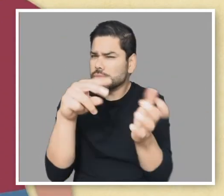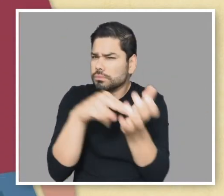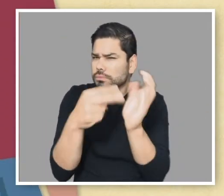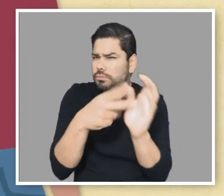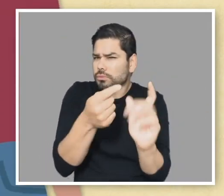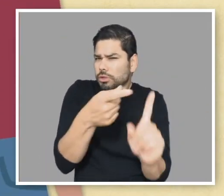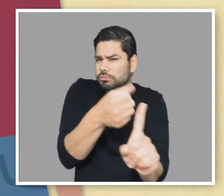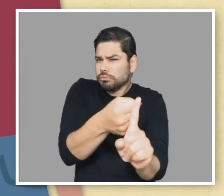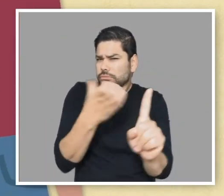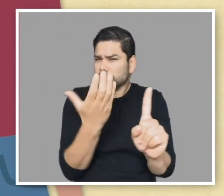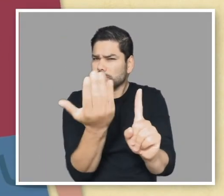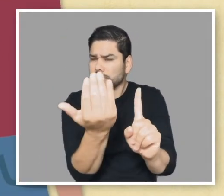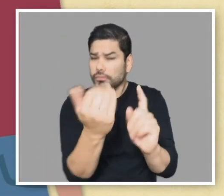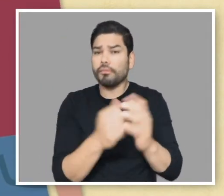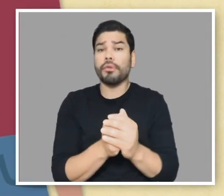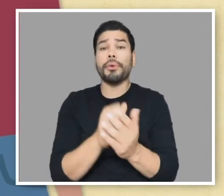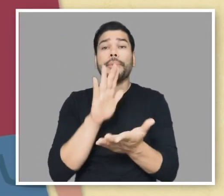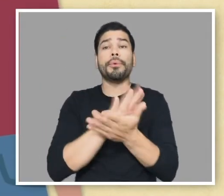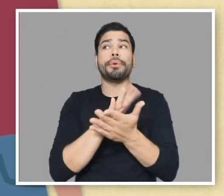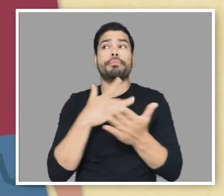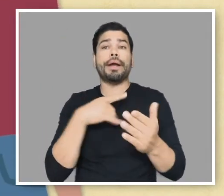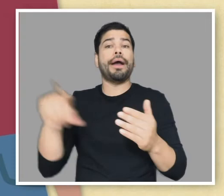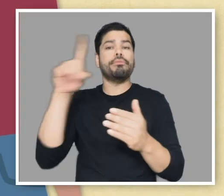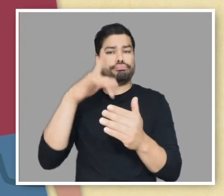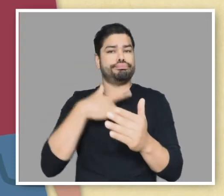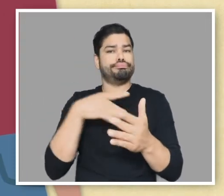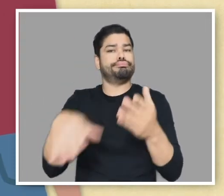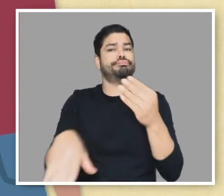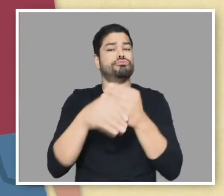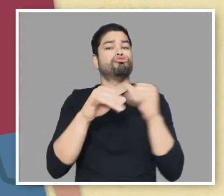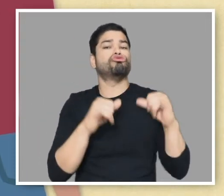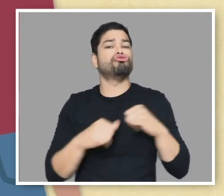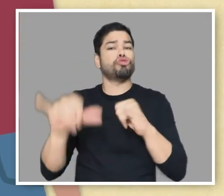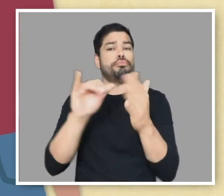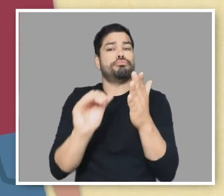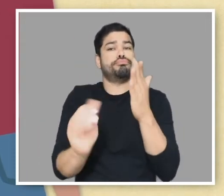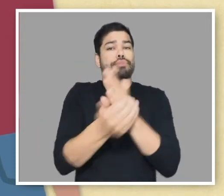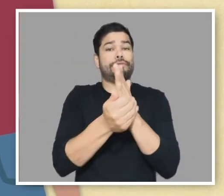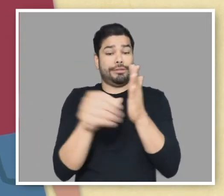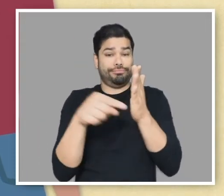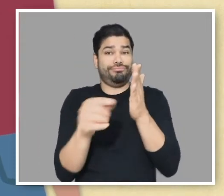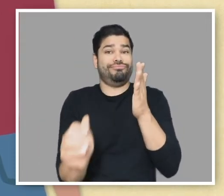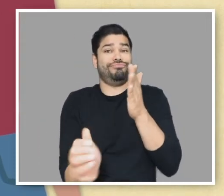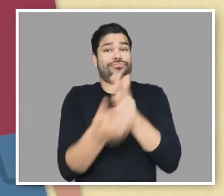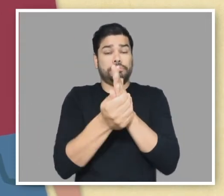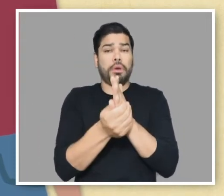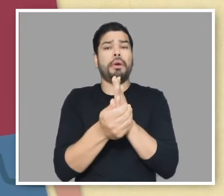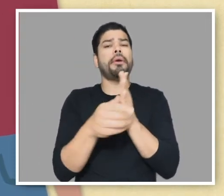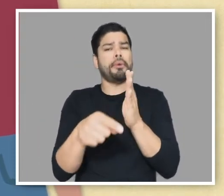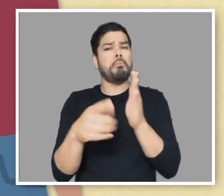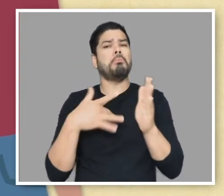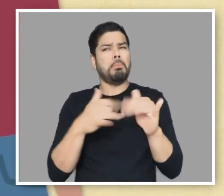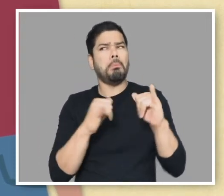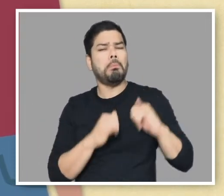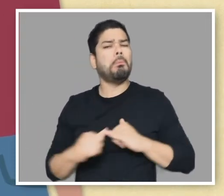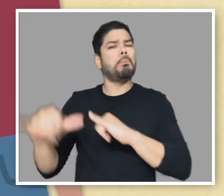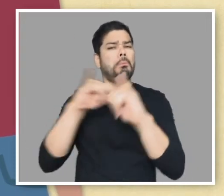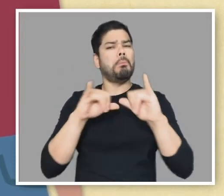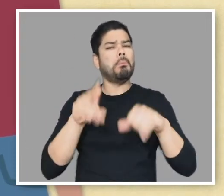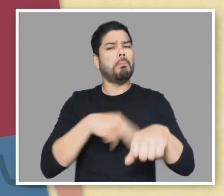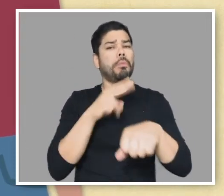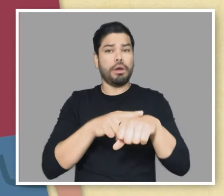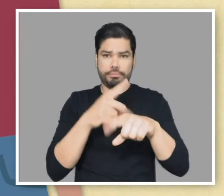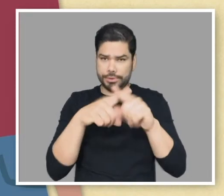ask questions. Schools often include what they consider standard provisions in settlement agreements, and some of those provisions